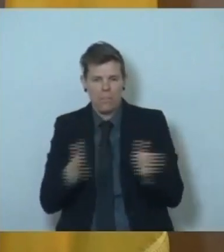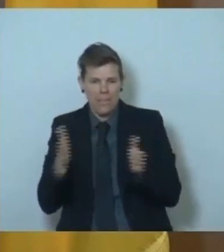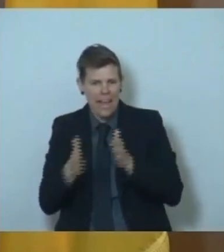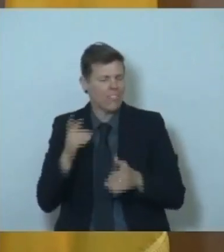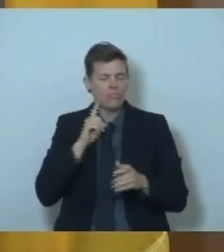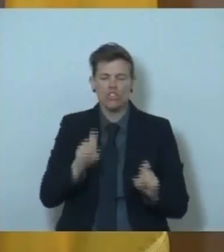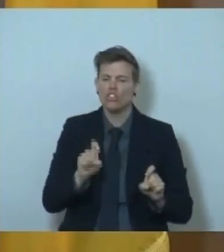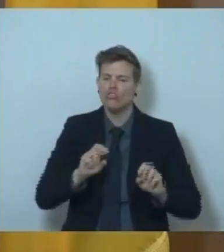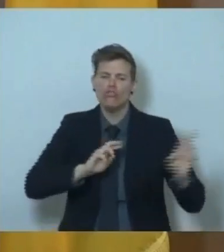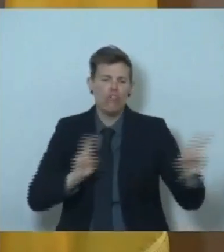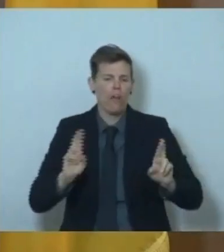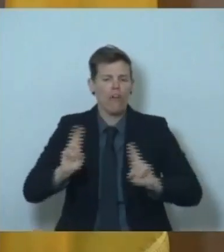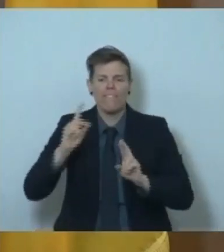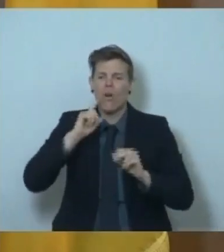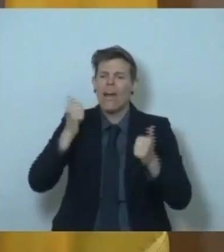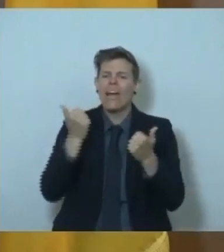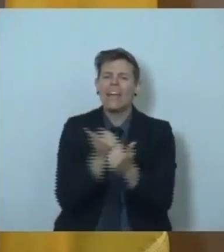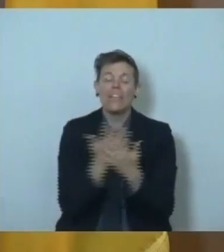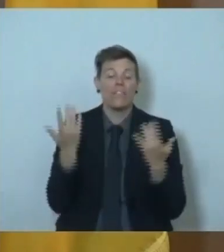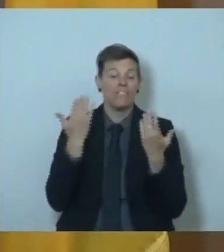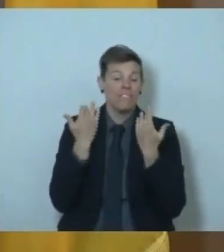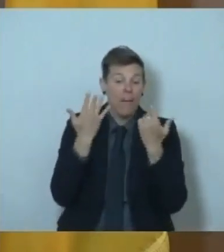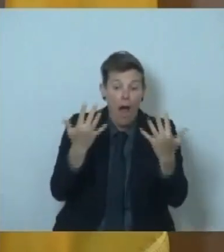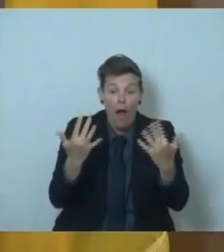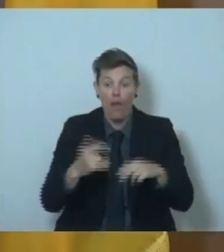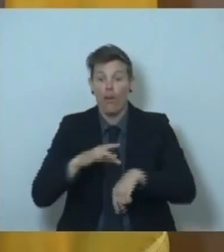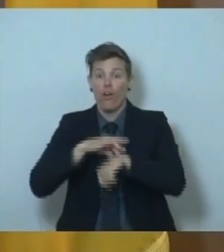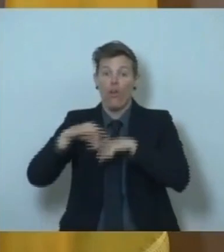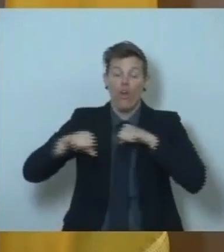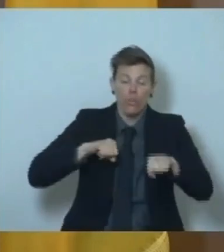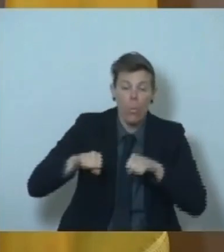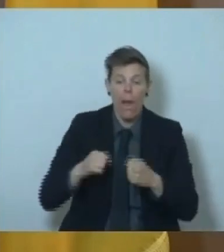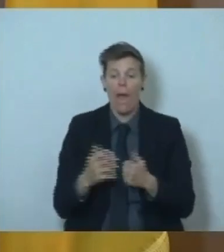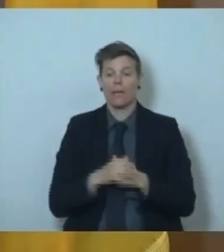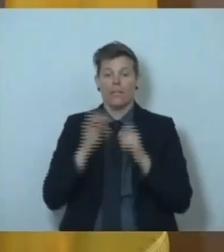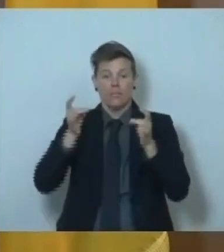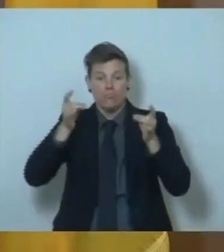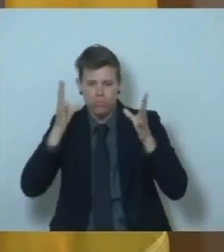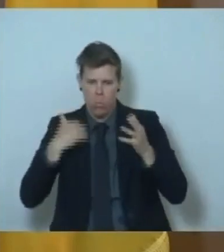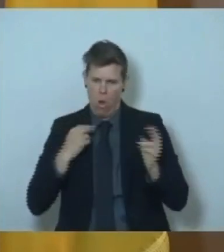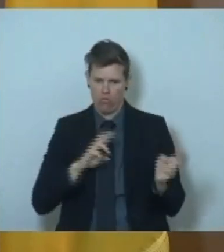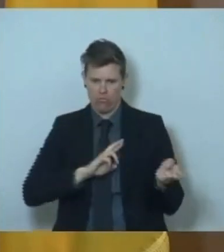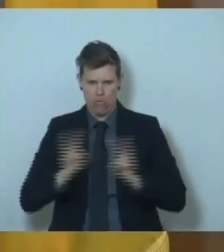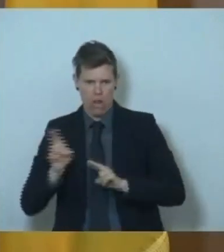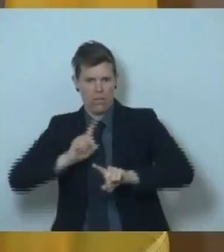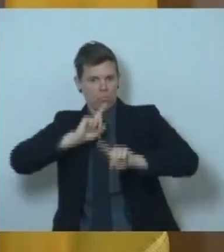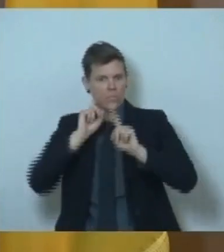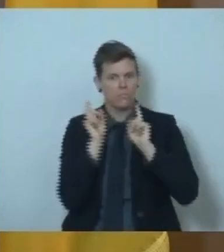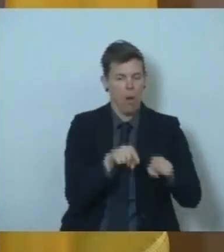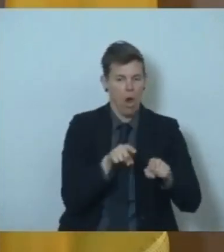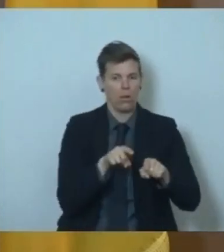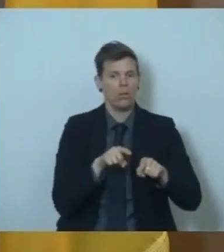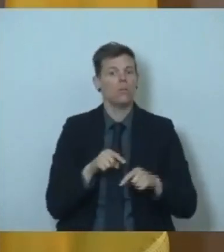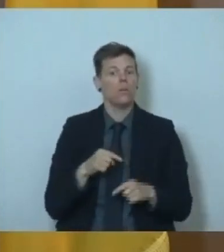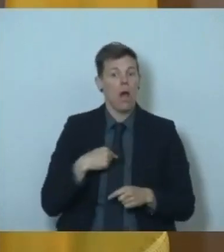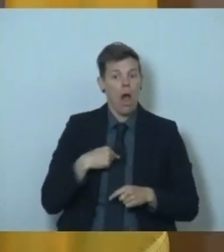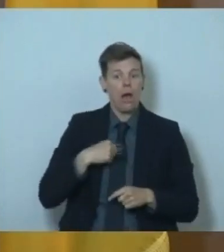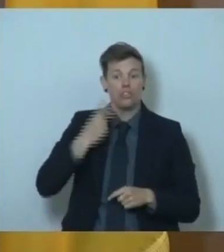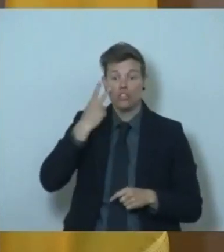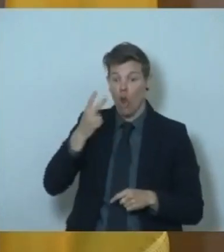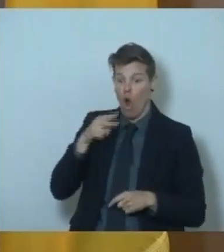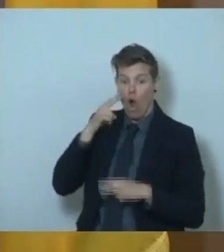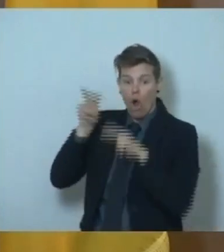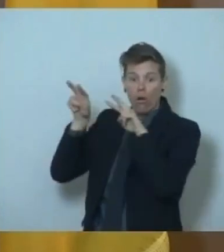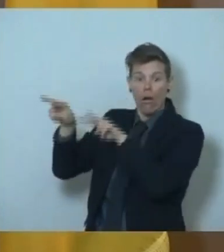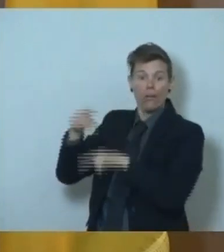fires, make sure that we are ready for anything. And when I saw what was going on in China, I was clear that we should really do